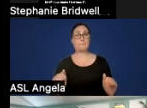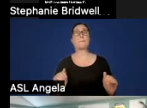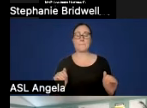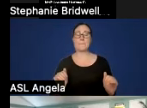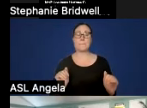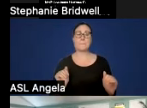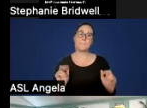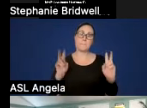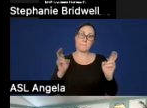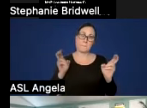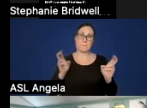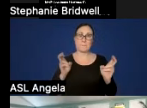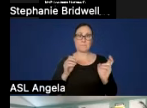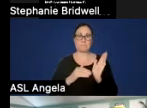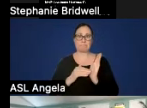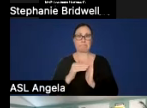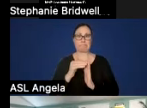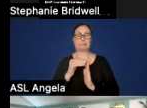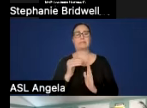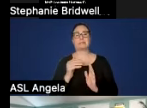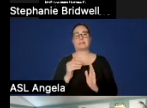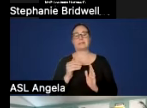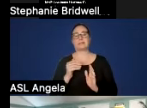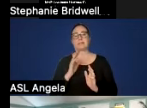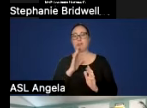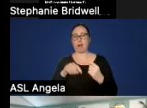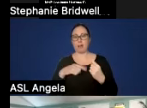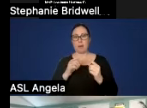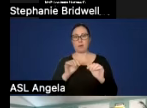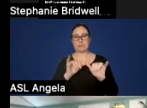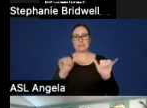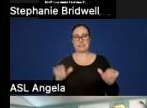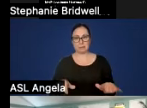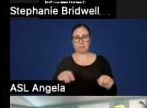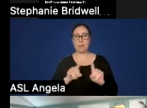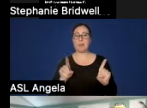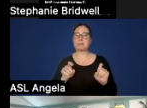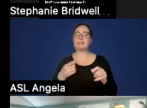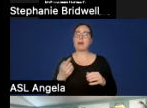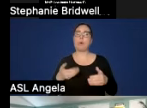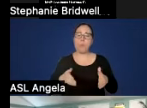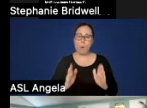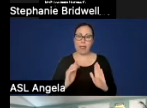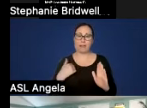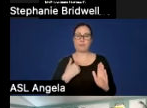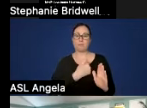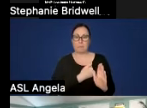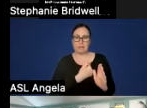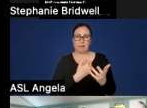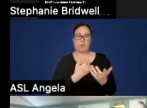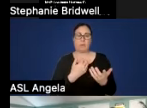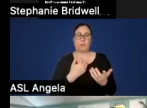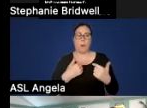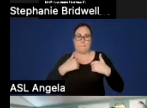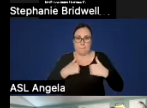in place for me to seek help in this way if I choose to do so. And then another crucial